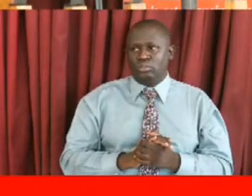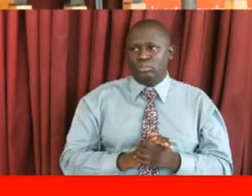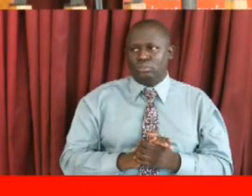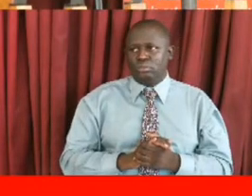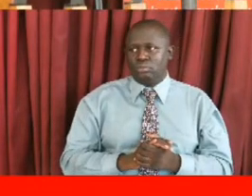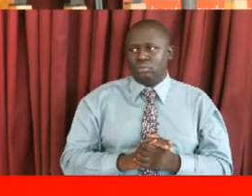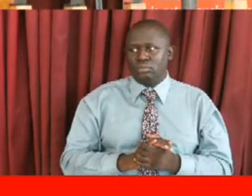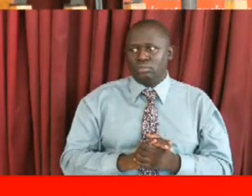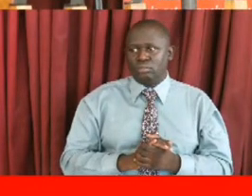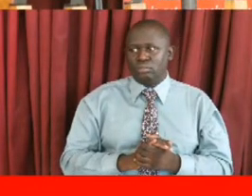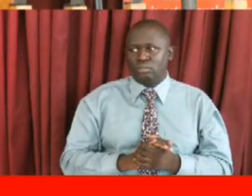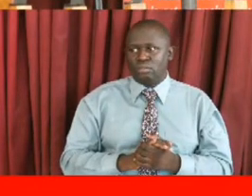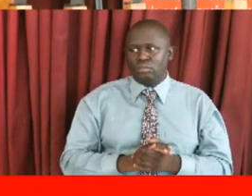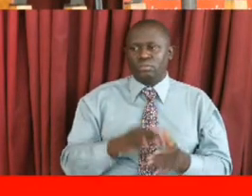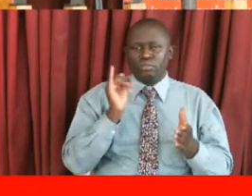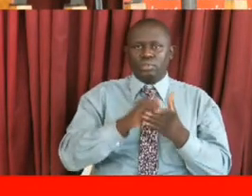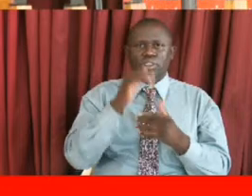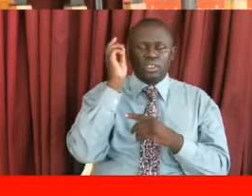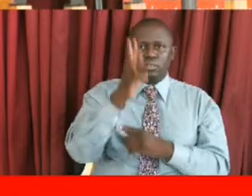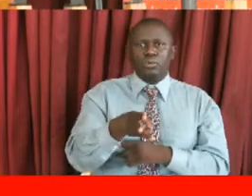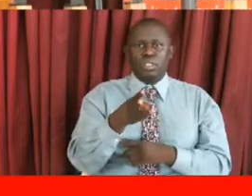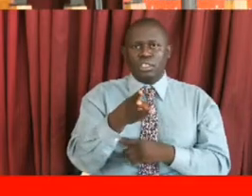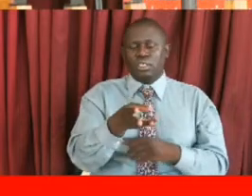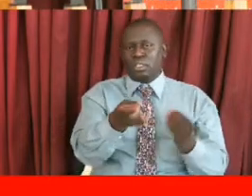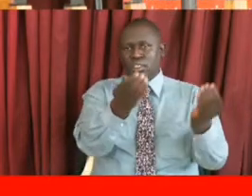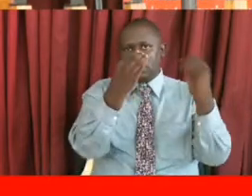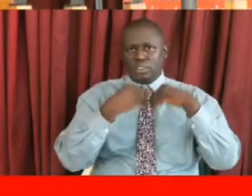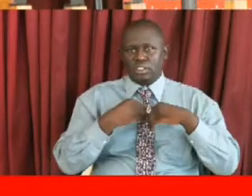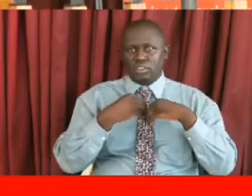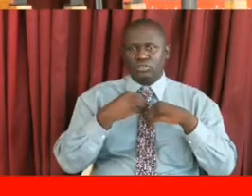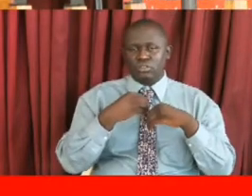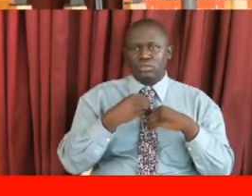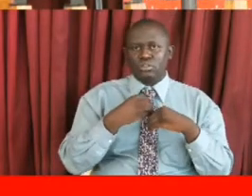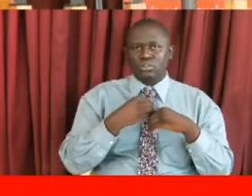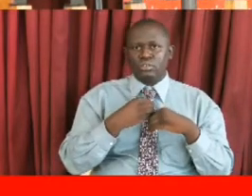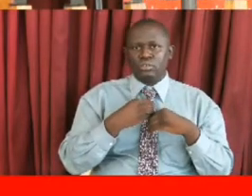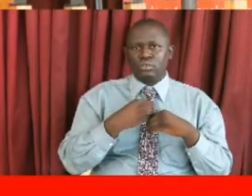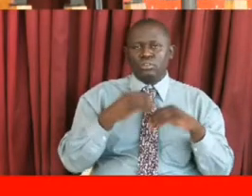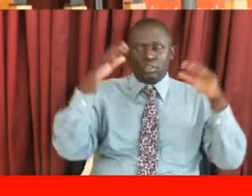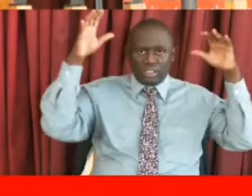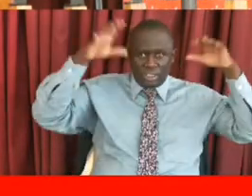days that will receive both former and